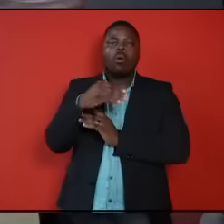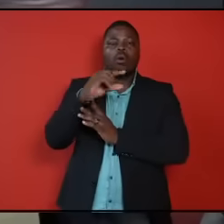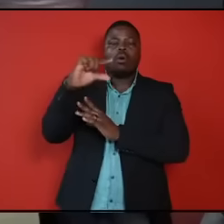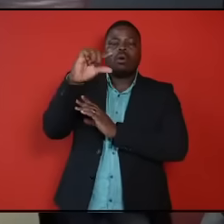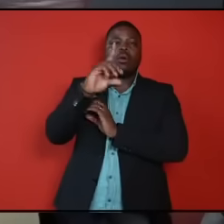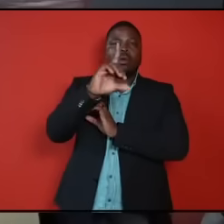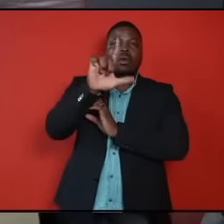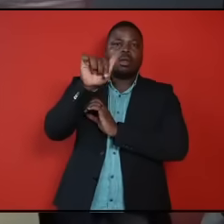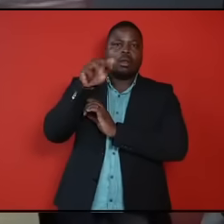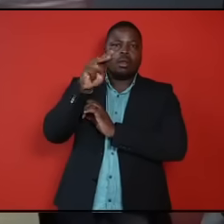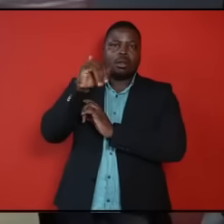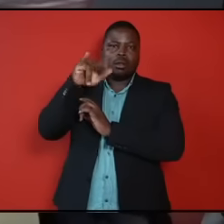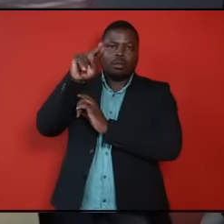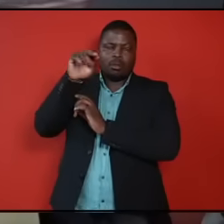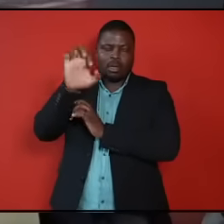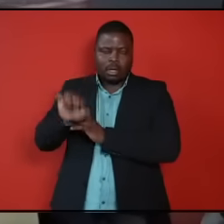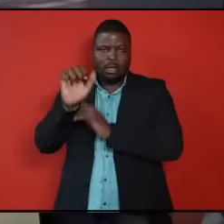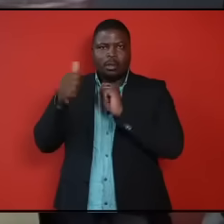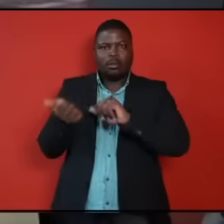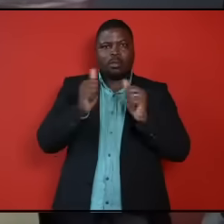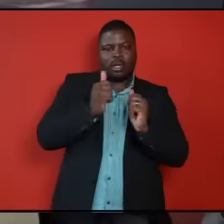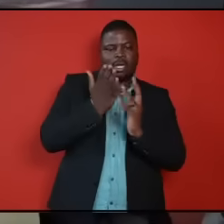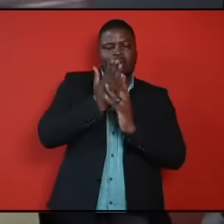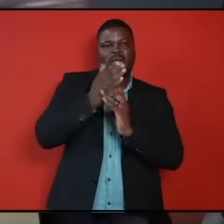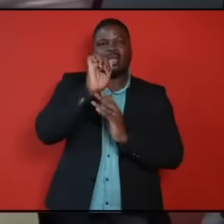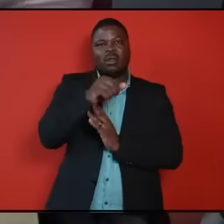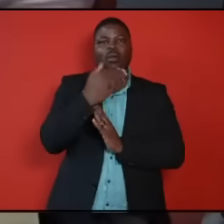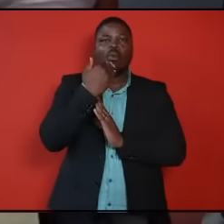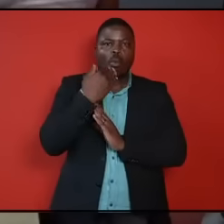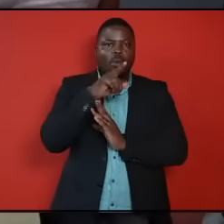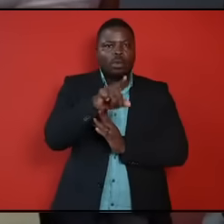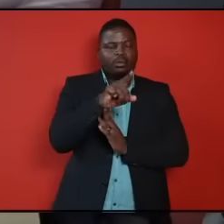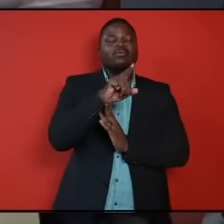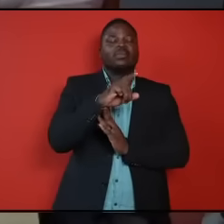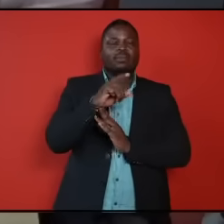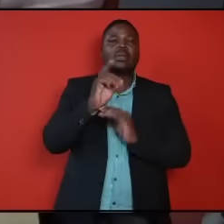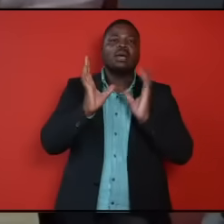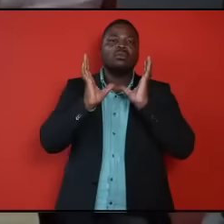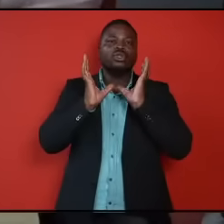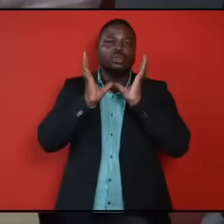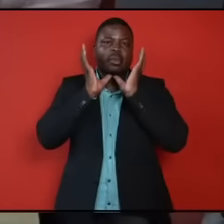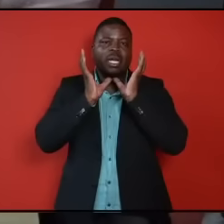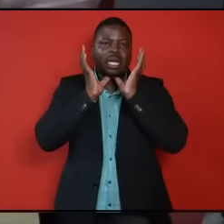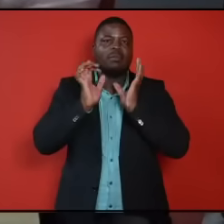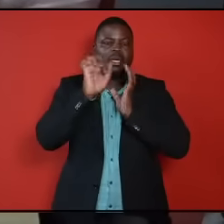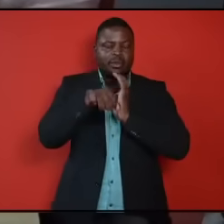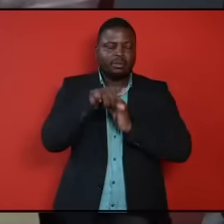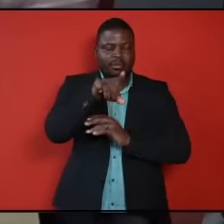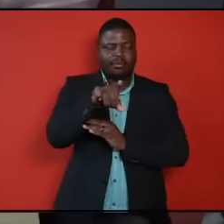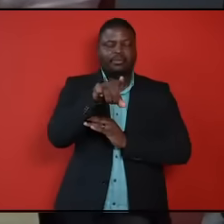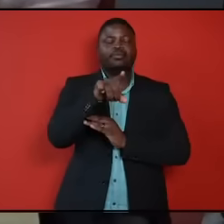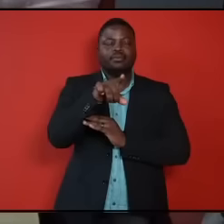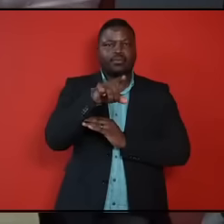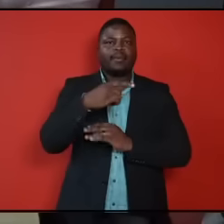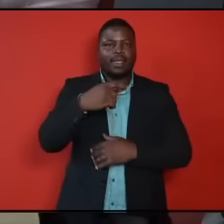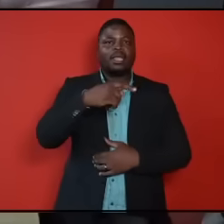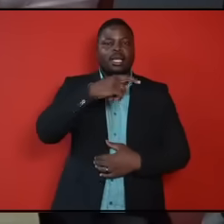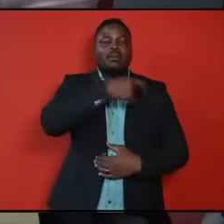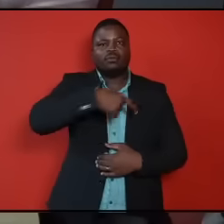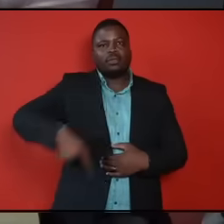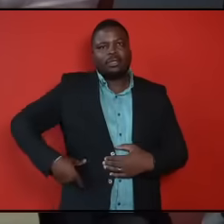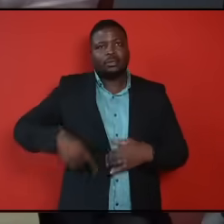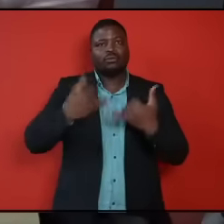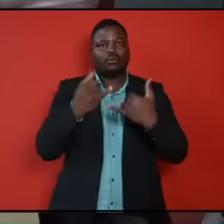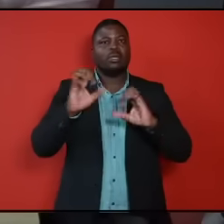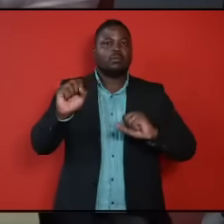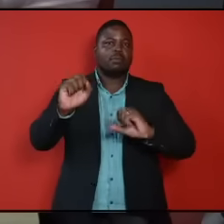immediate left is the Commander-in-Chief and President of the Economic Freedom Fighters, Comrade Julius Malema, who will be taking us through the press conference